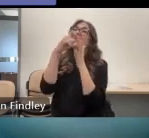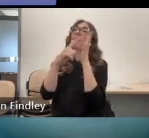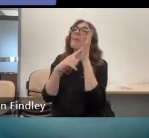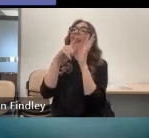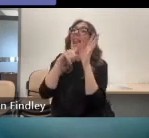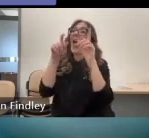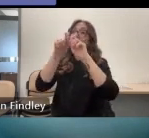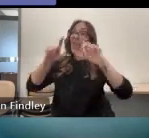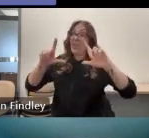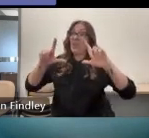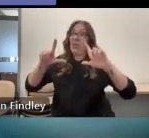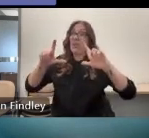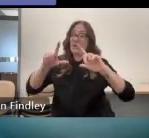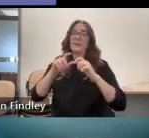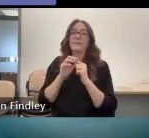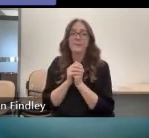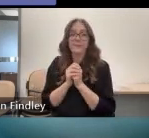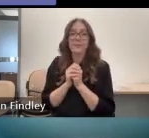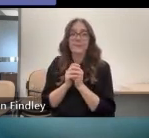which is here.